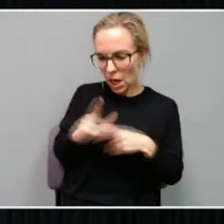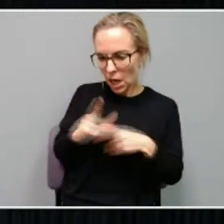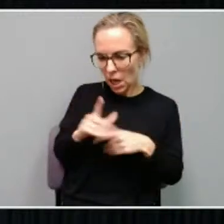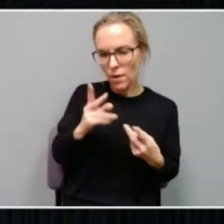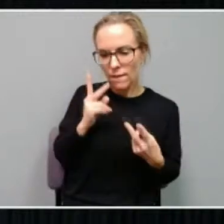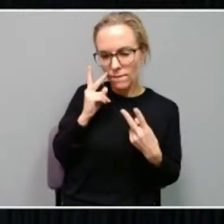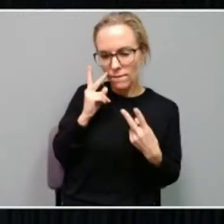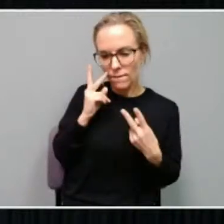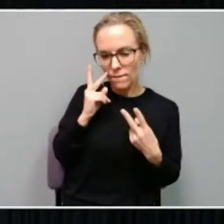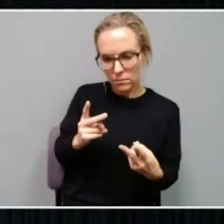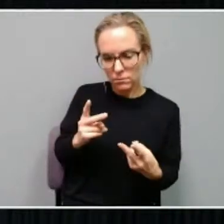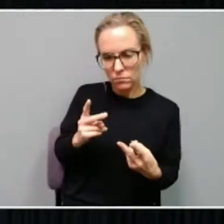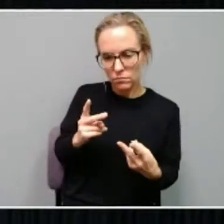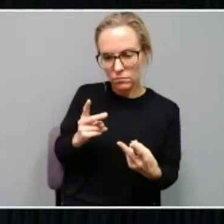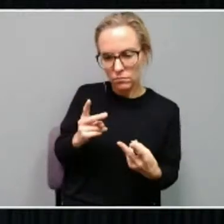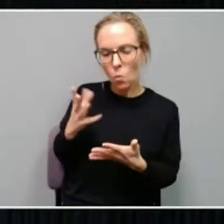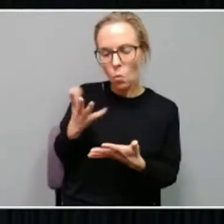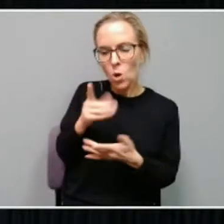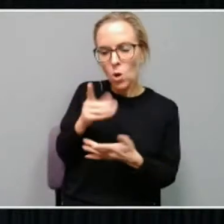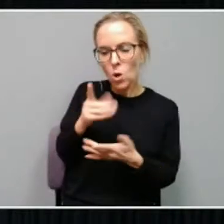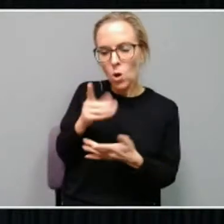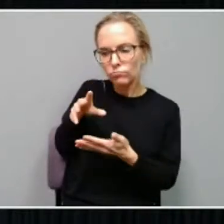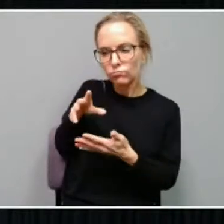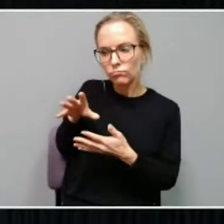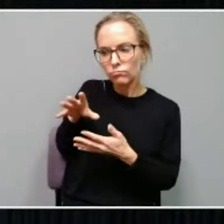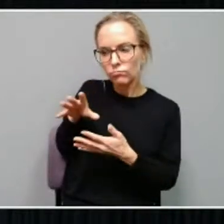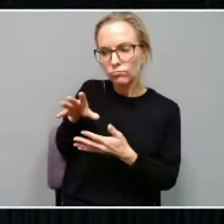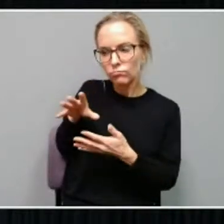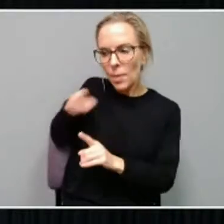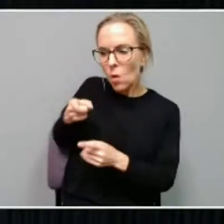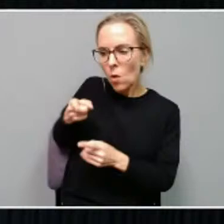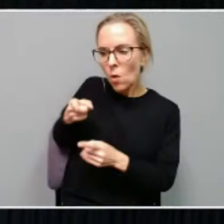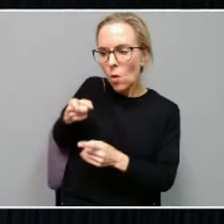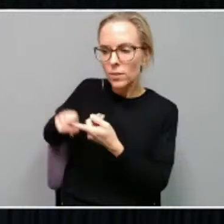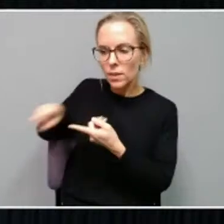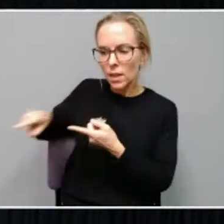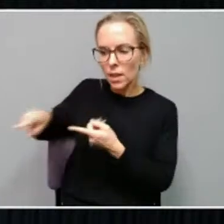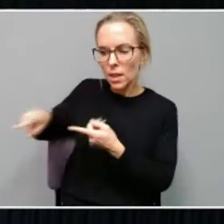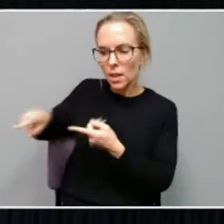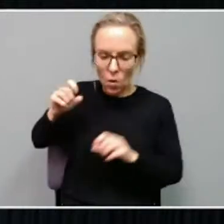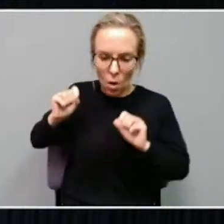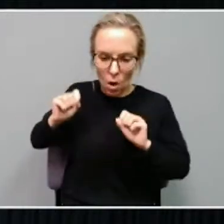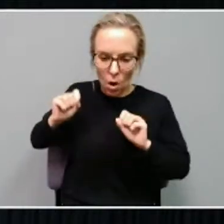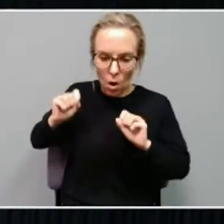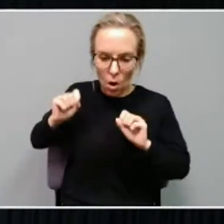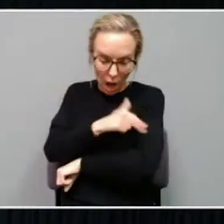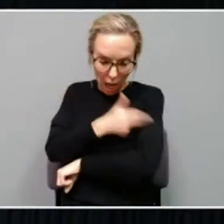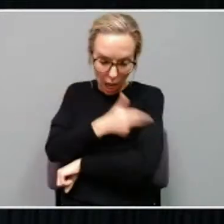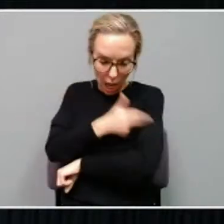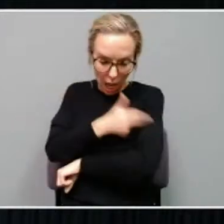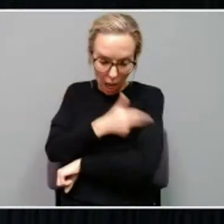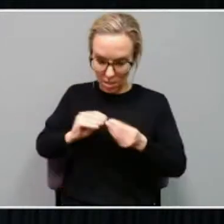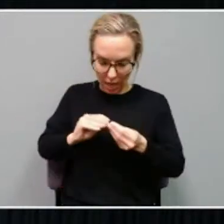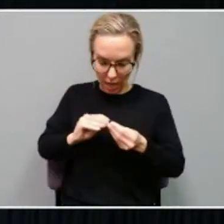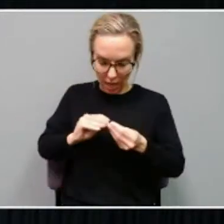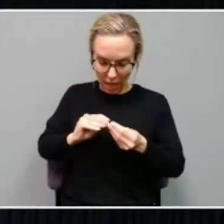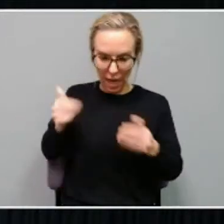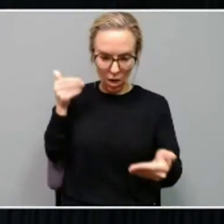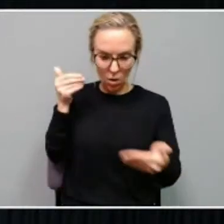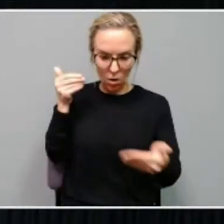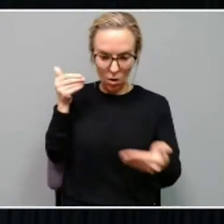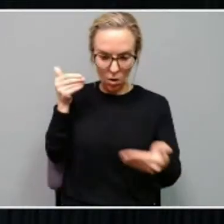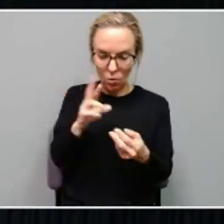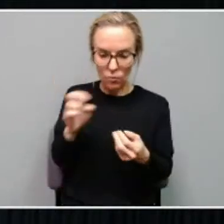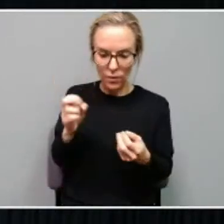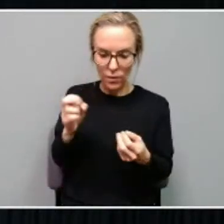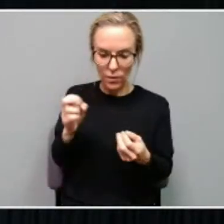that you got from him, what you offered to the governor? And with hospitalizations the way they are we getting any closer to revisiting the field